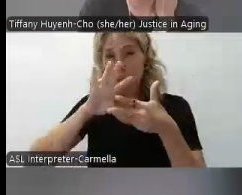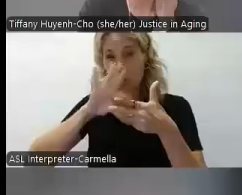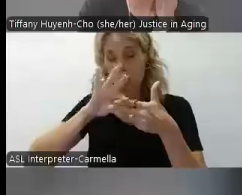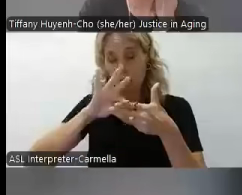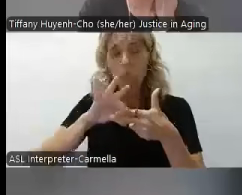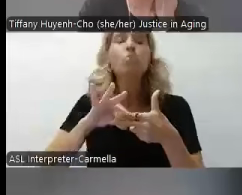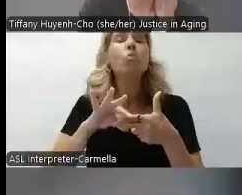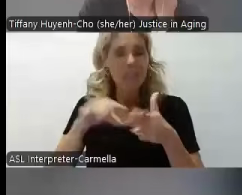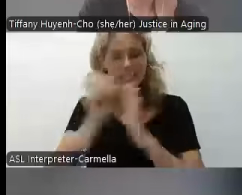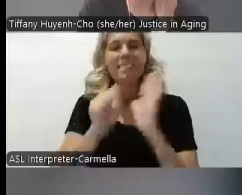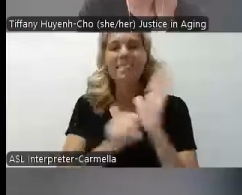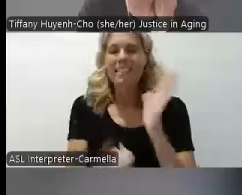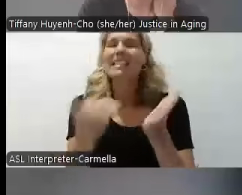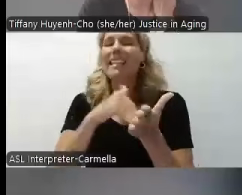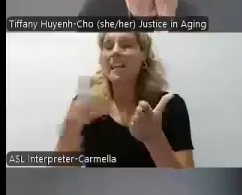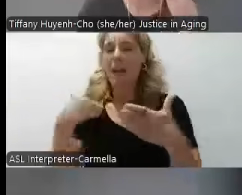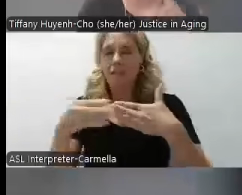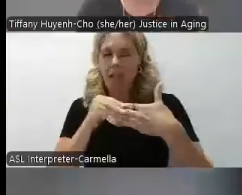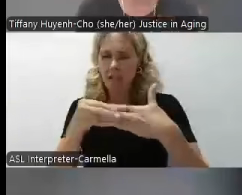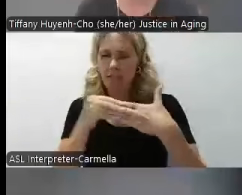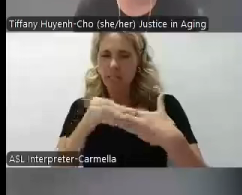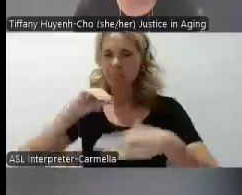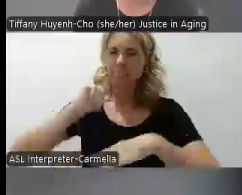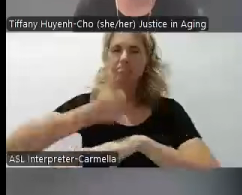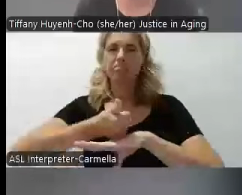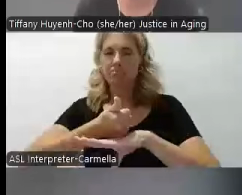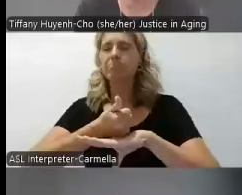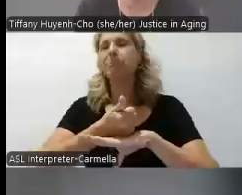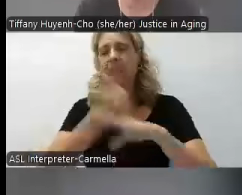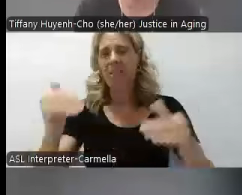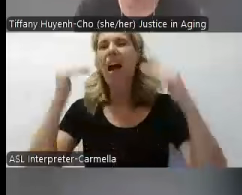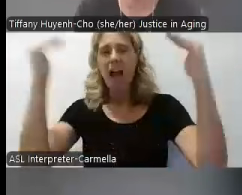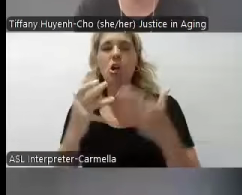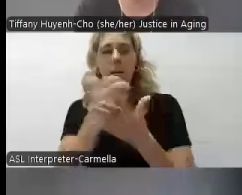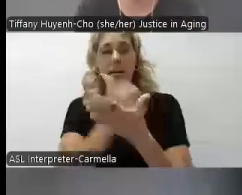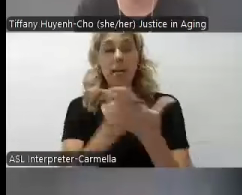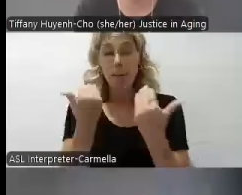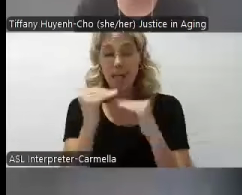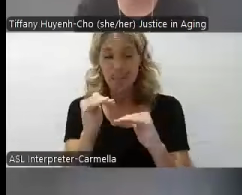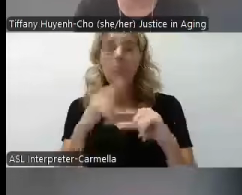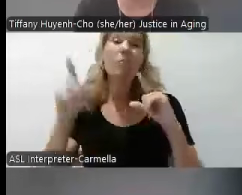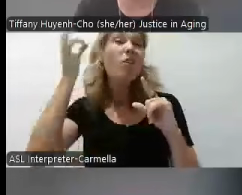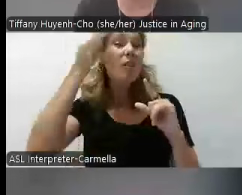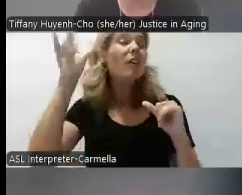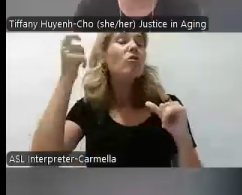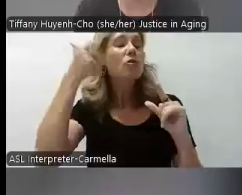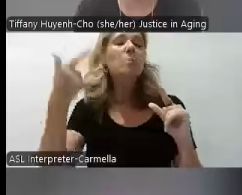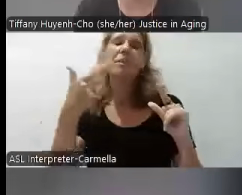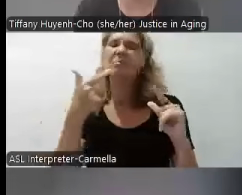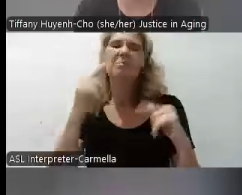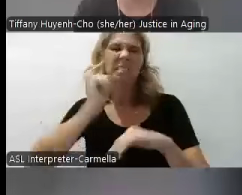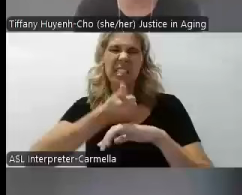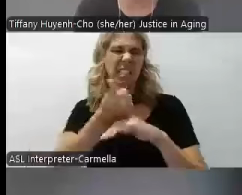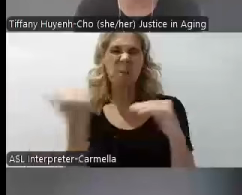needy, states again have that flexibility to set in higher income limits, but the federal government just sets a floor that says